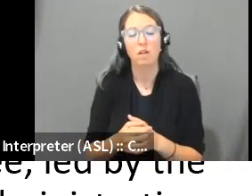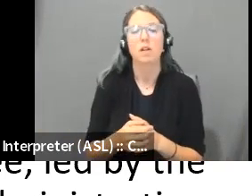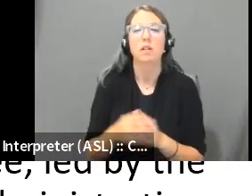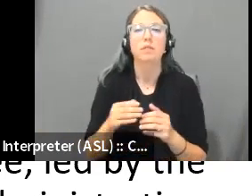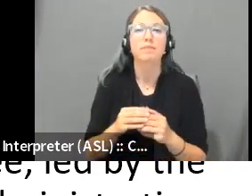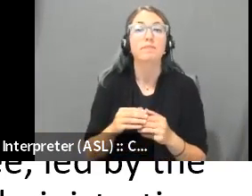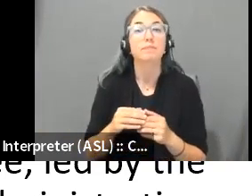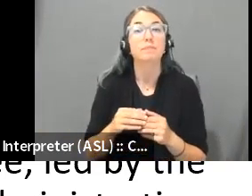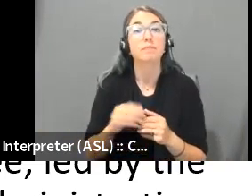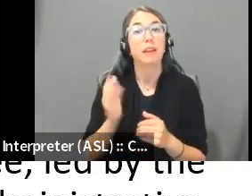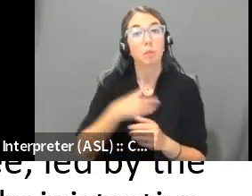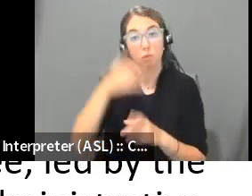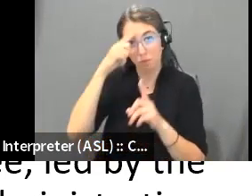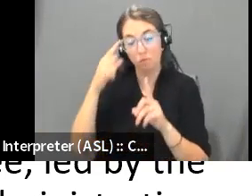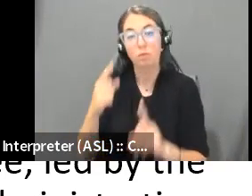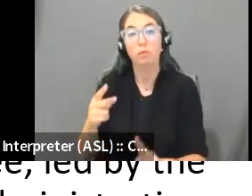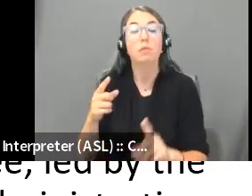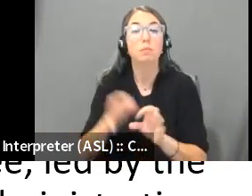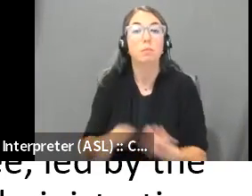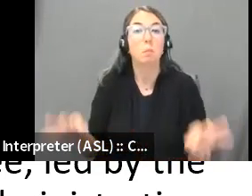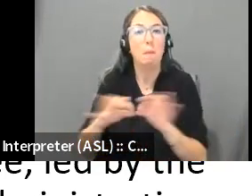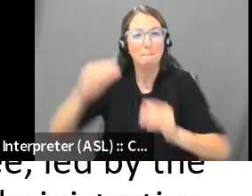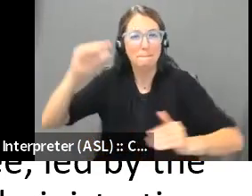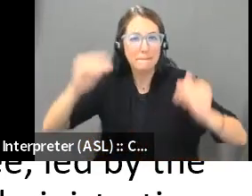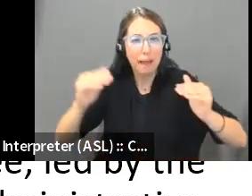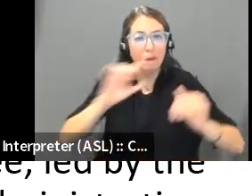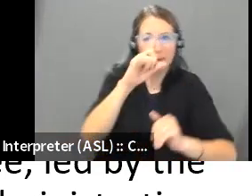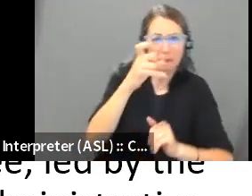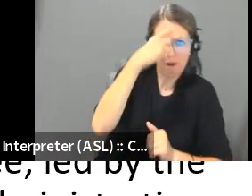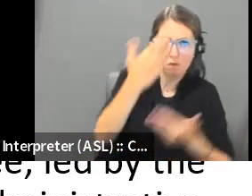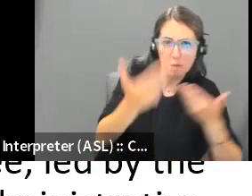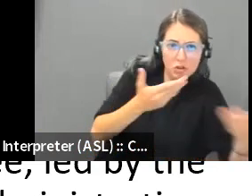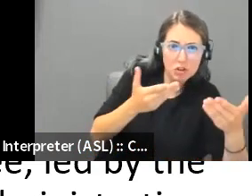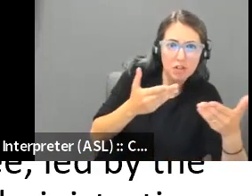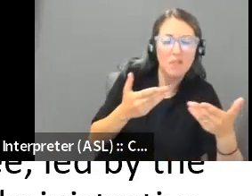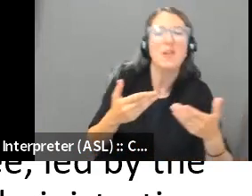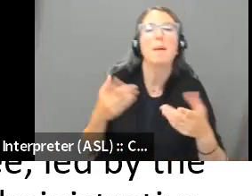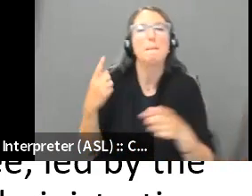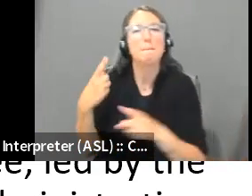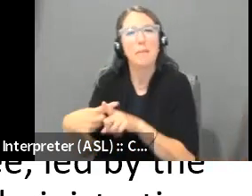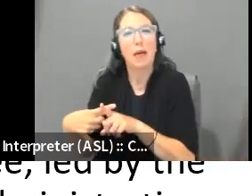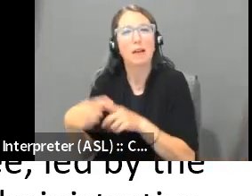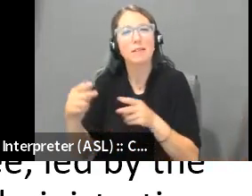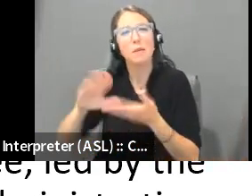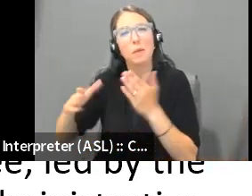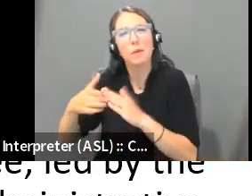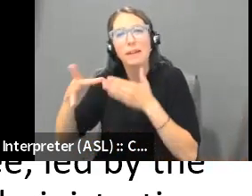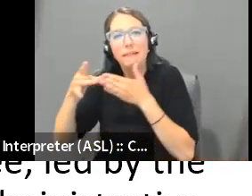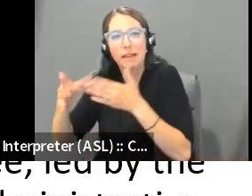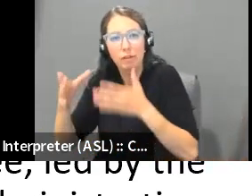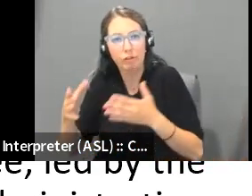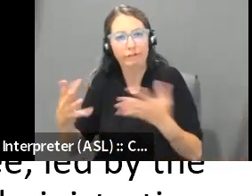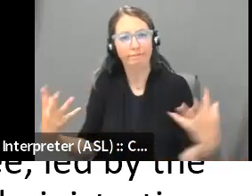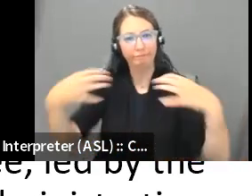between governmental, community-based services, healthcare, and consumer community leaders. And this will be